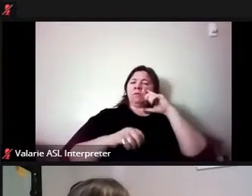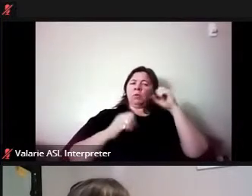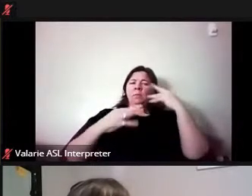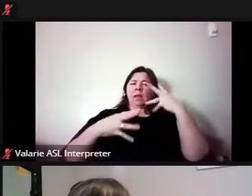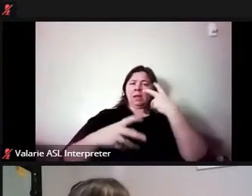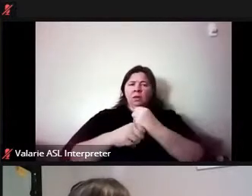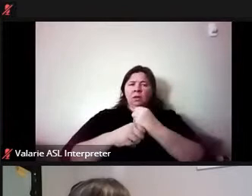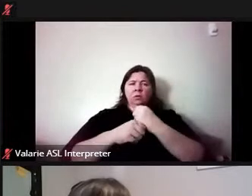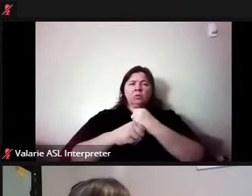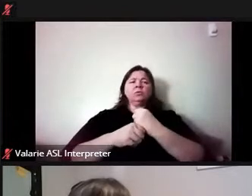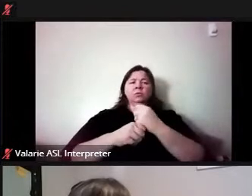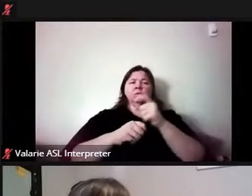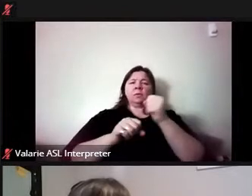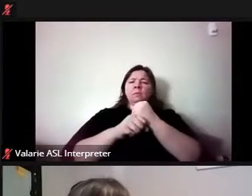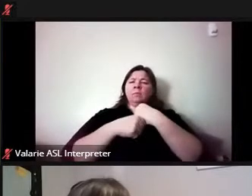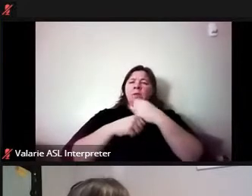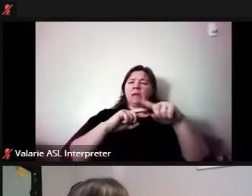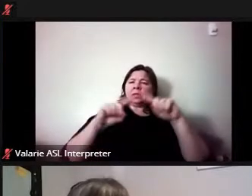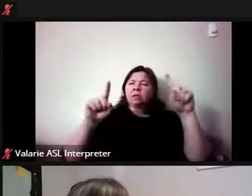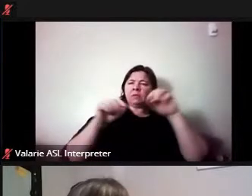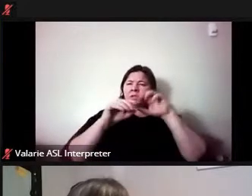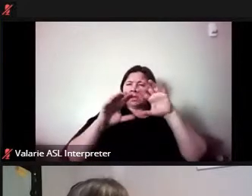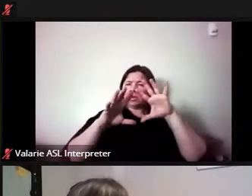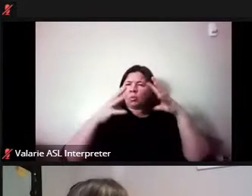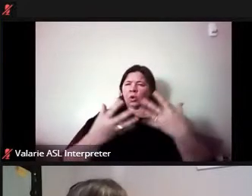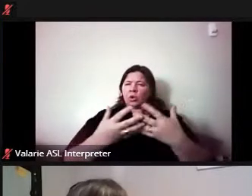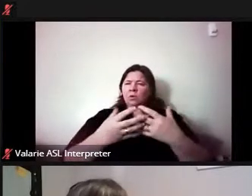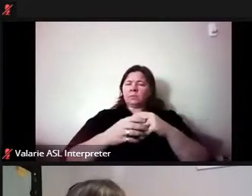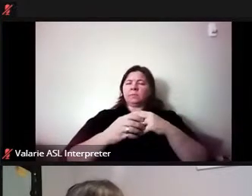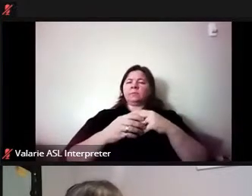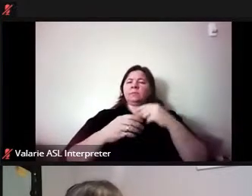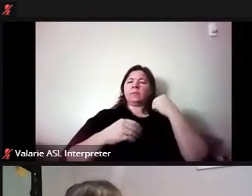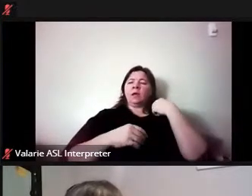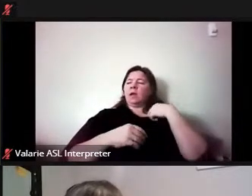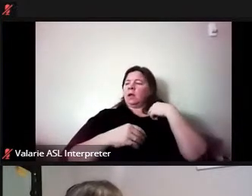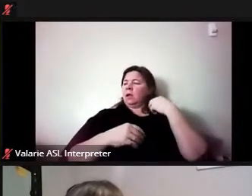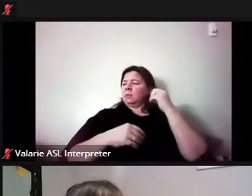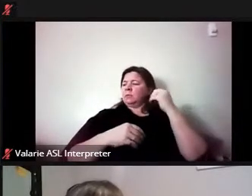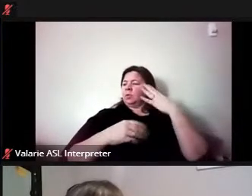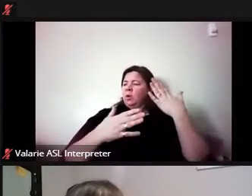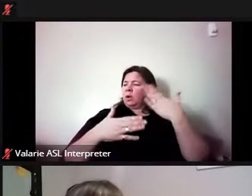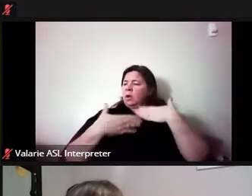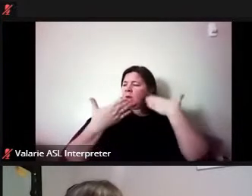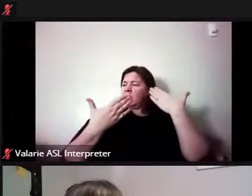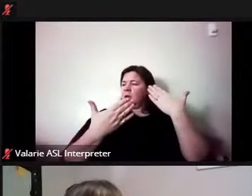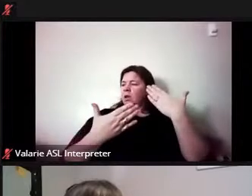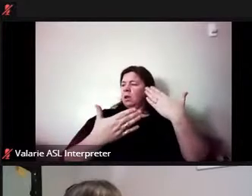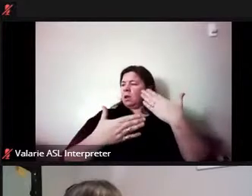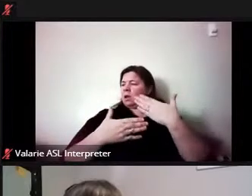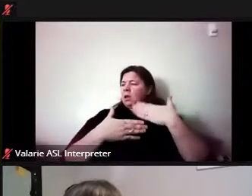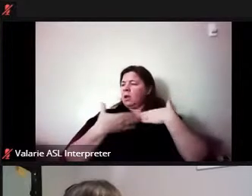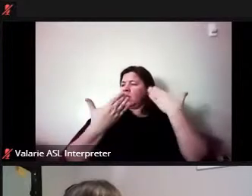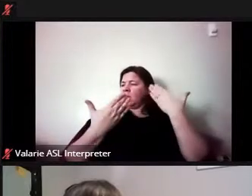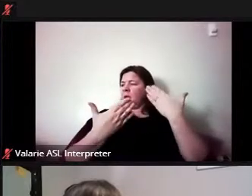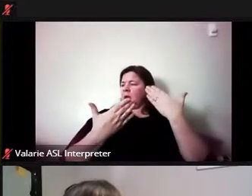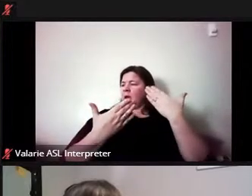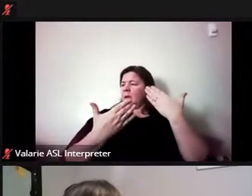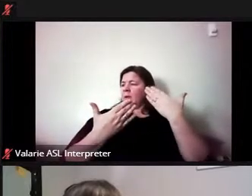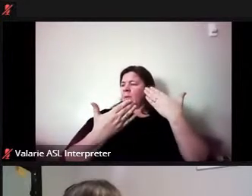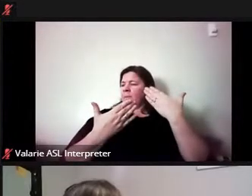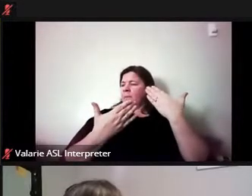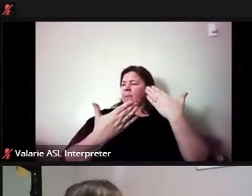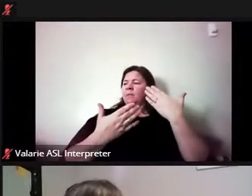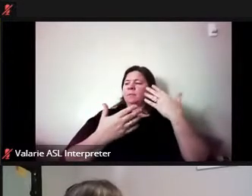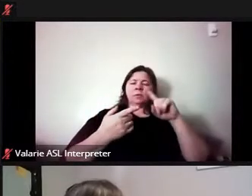be making a difference in the world. So yeah, I'm just so thrilled to for all of you to be here. And when Alexander